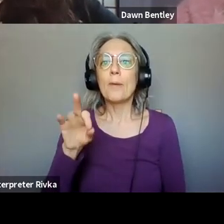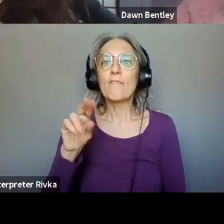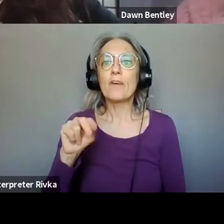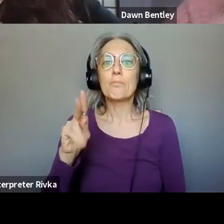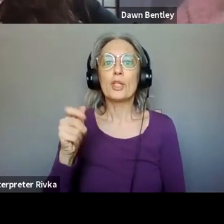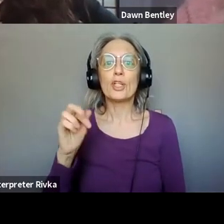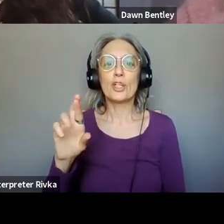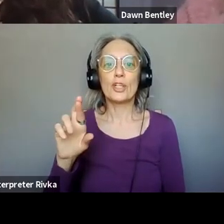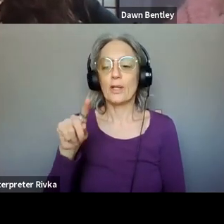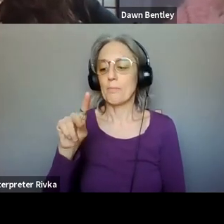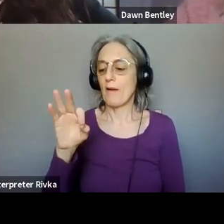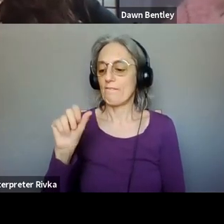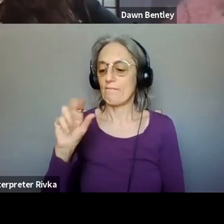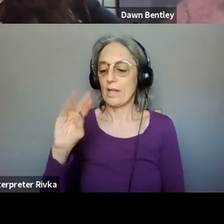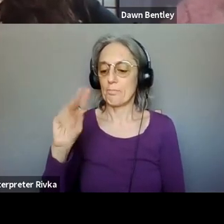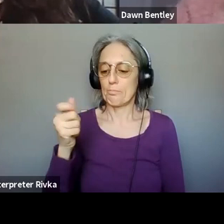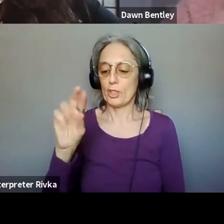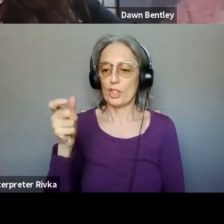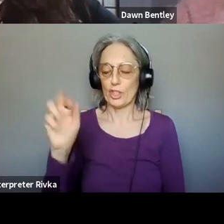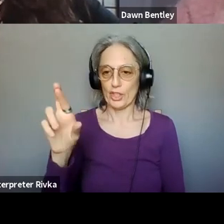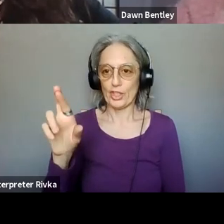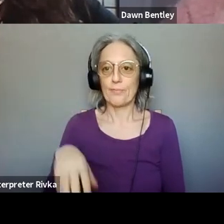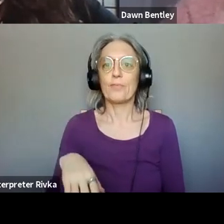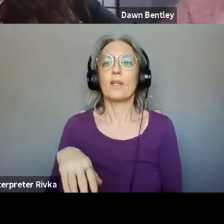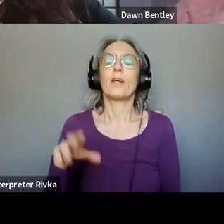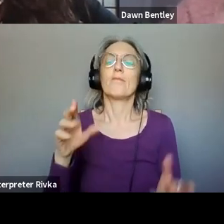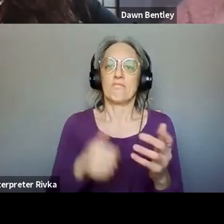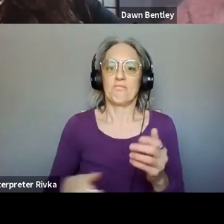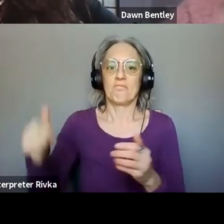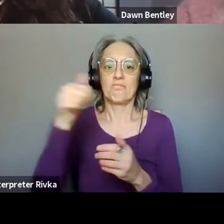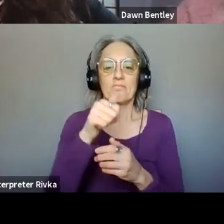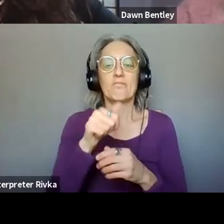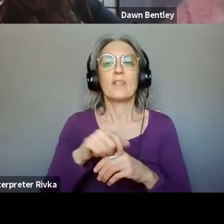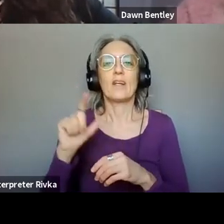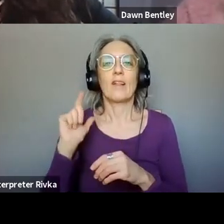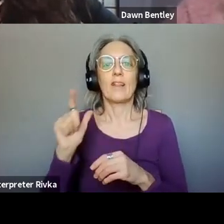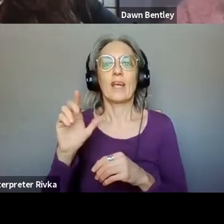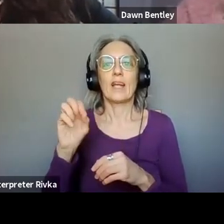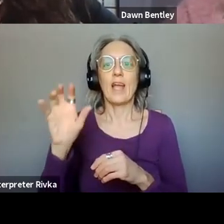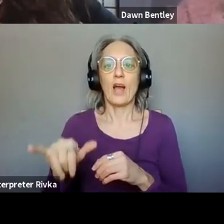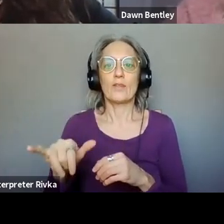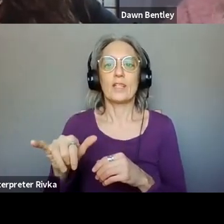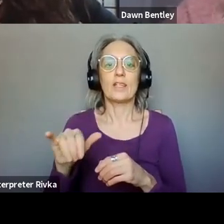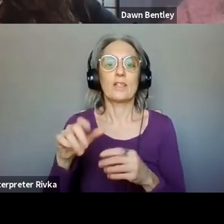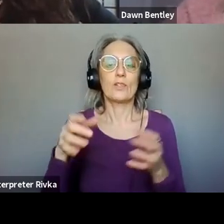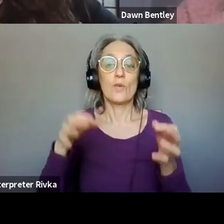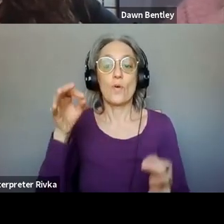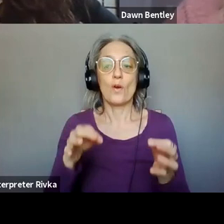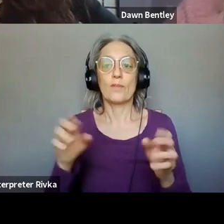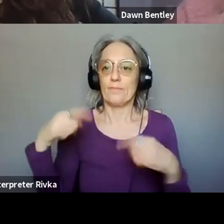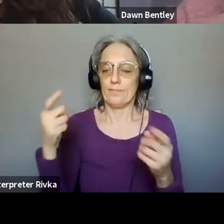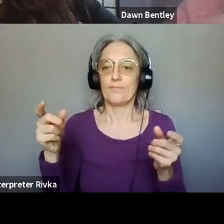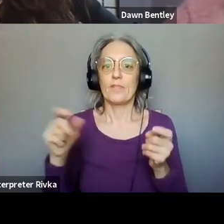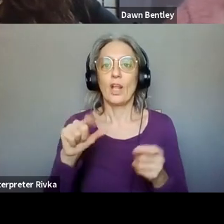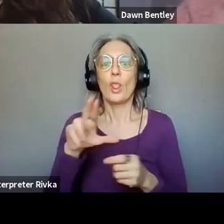Puffenberger is currently the presiding judge of the Lucas County Court of Common Pleas. He has been the presiding and administrative judge of the Lucas